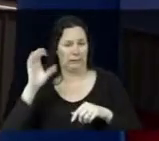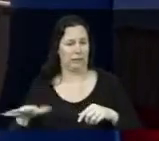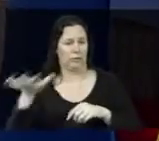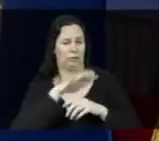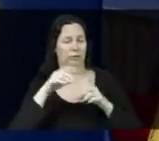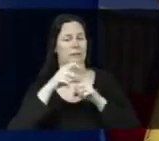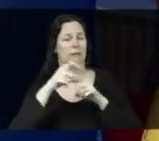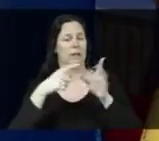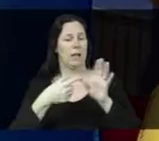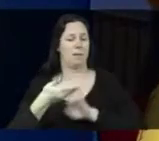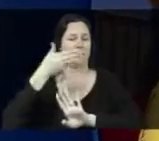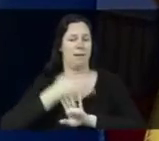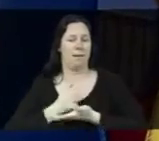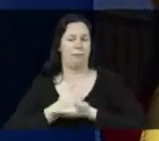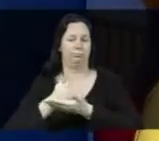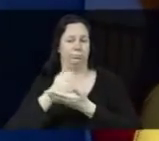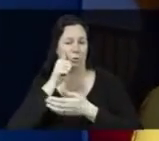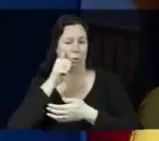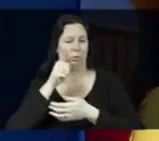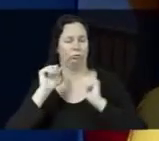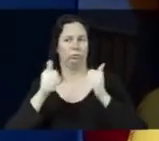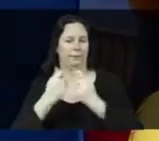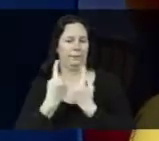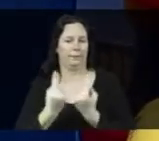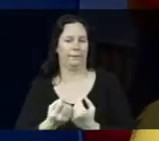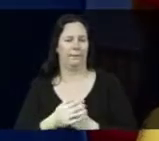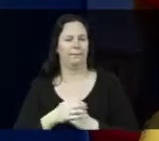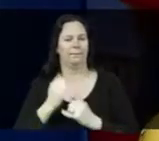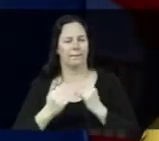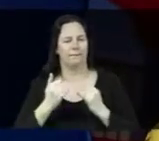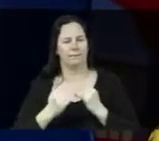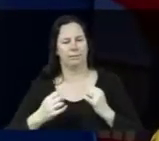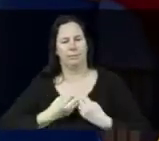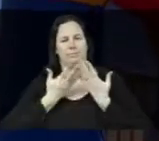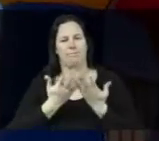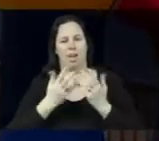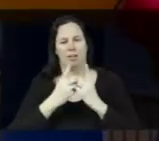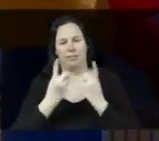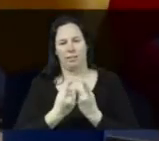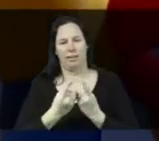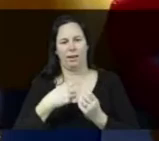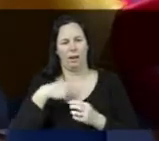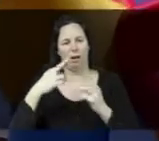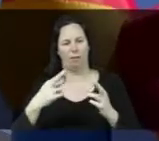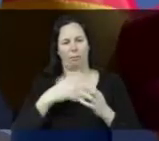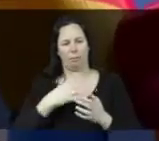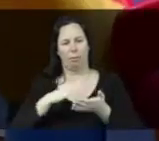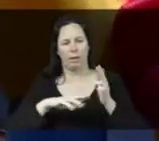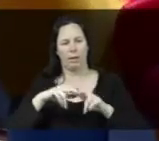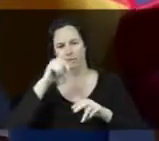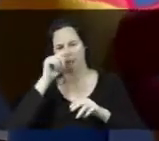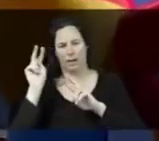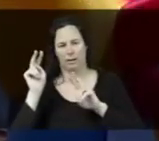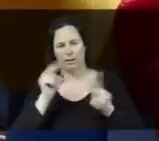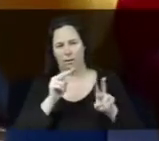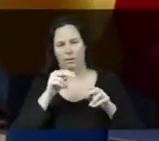this country with the DDA behind them. It's a great thing, and it's a very inspiring thing, and I hope more